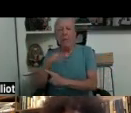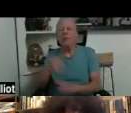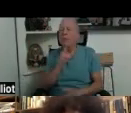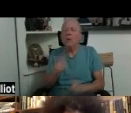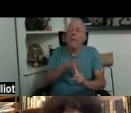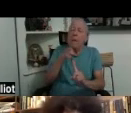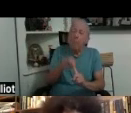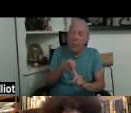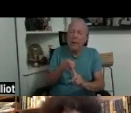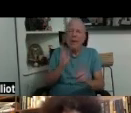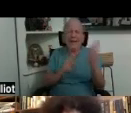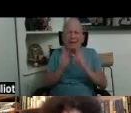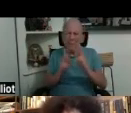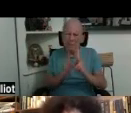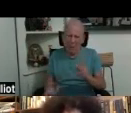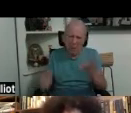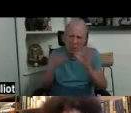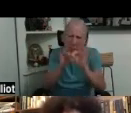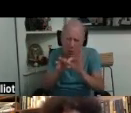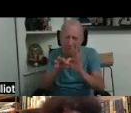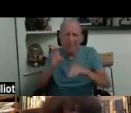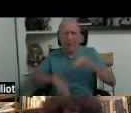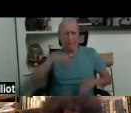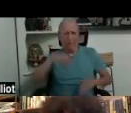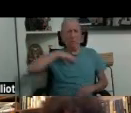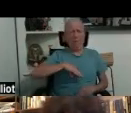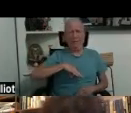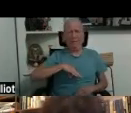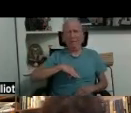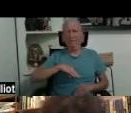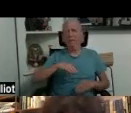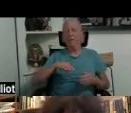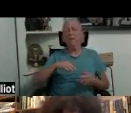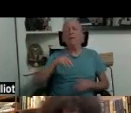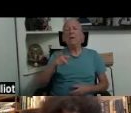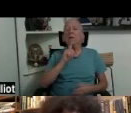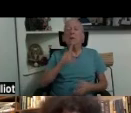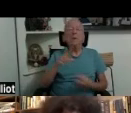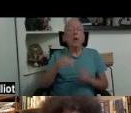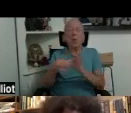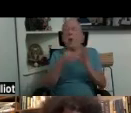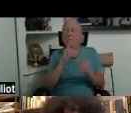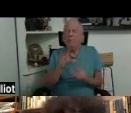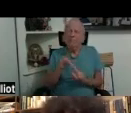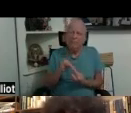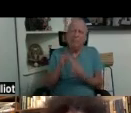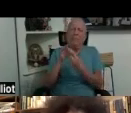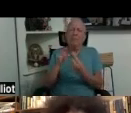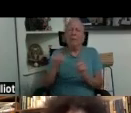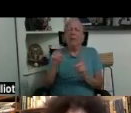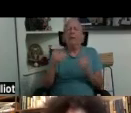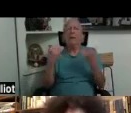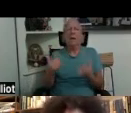people ahead of profits. So co-ops are really, really neat. And I'm going to pass it to